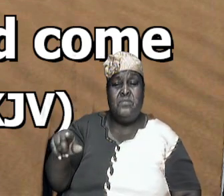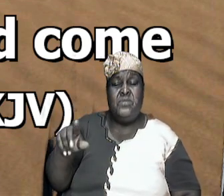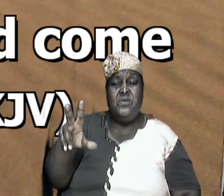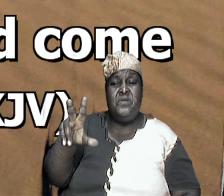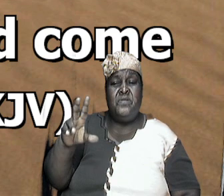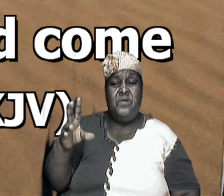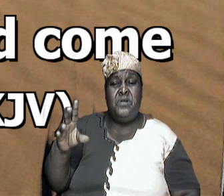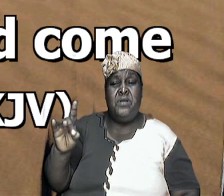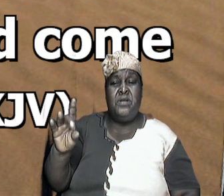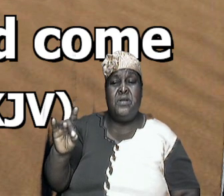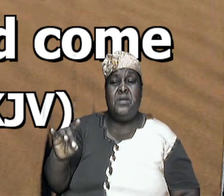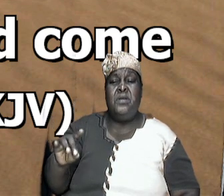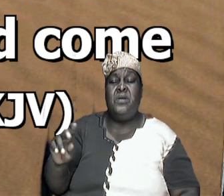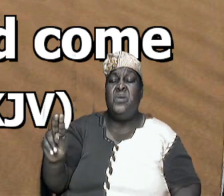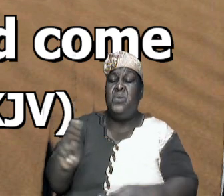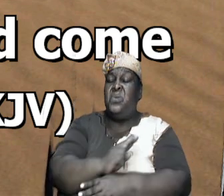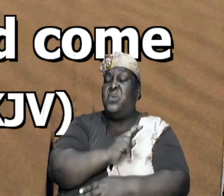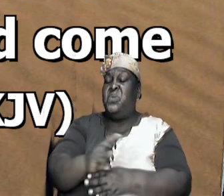in